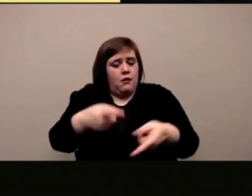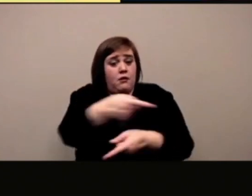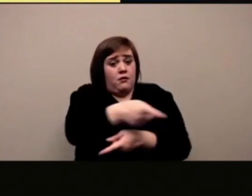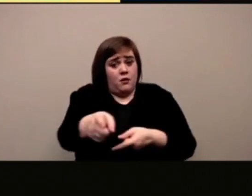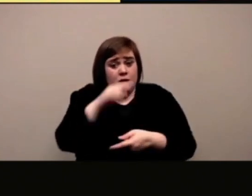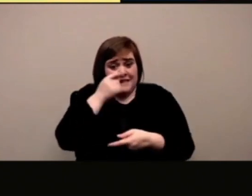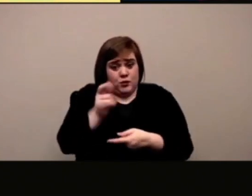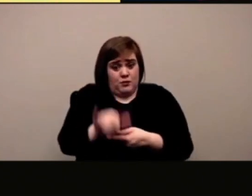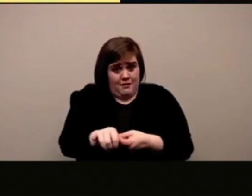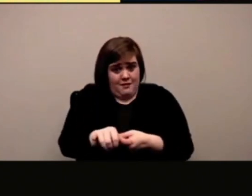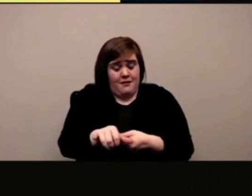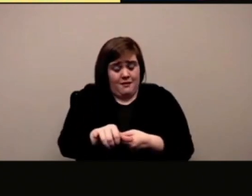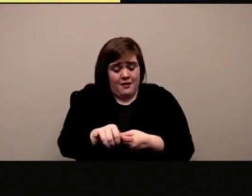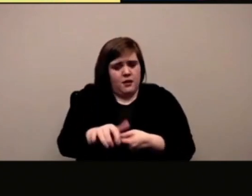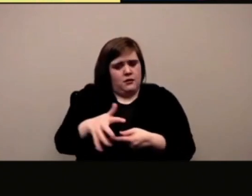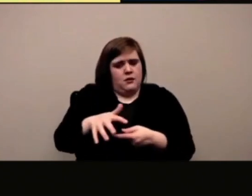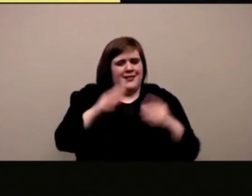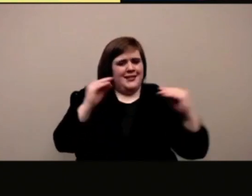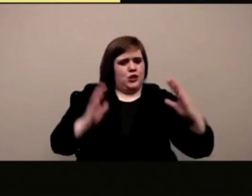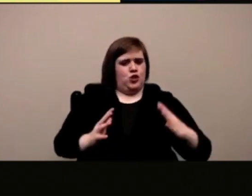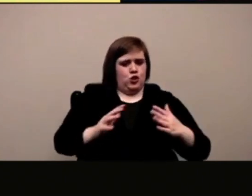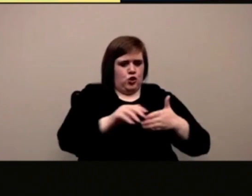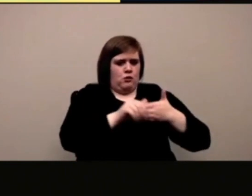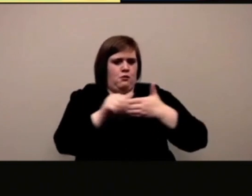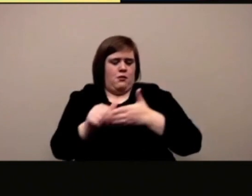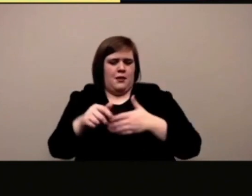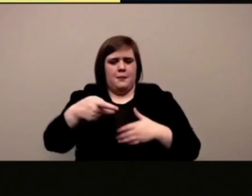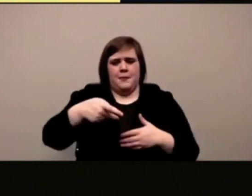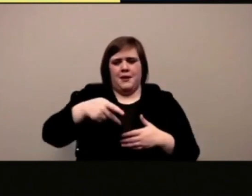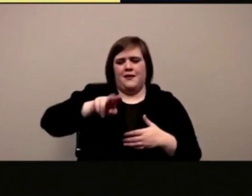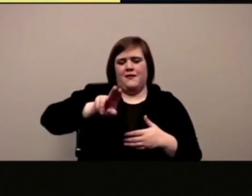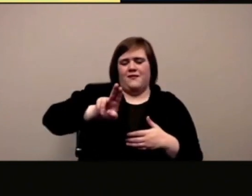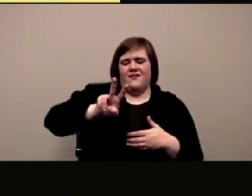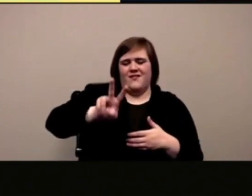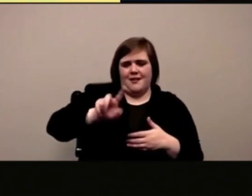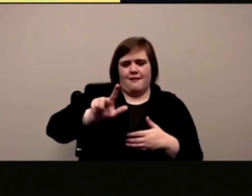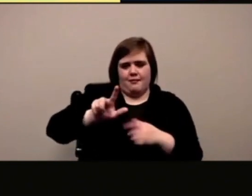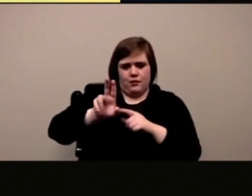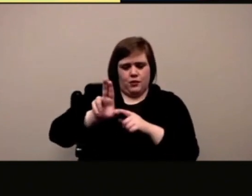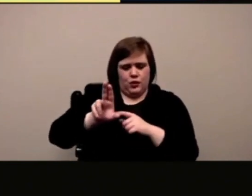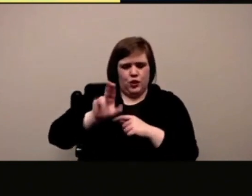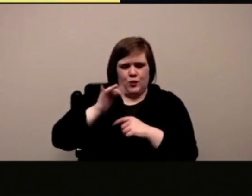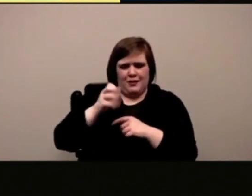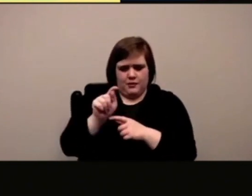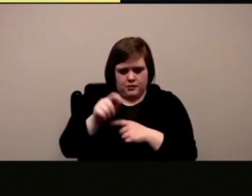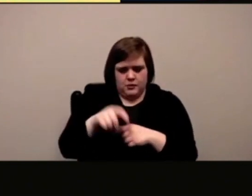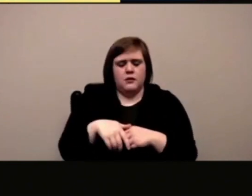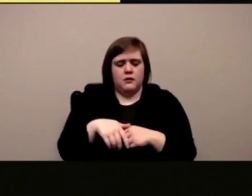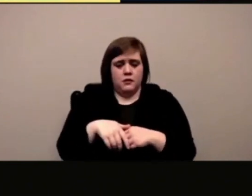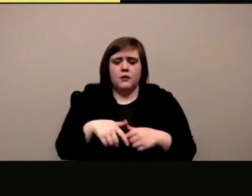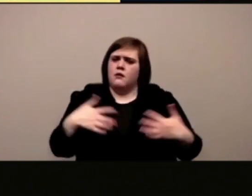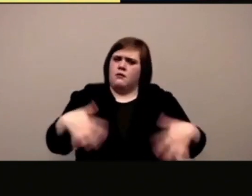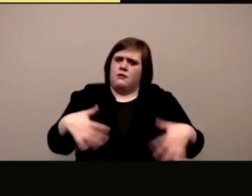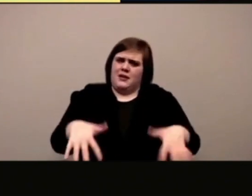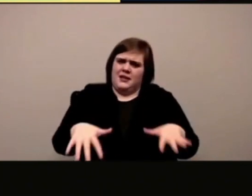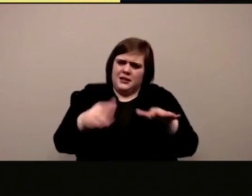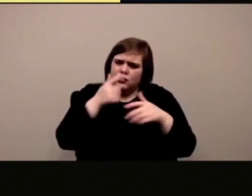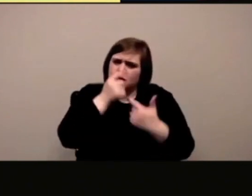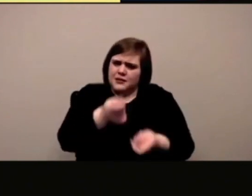a teacher guided piece of our PBL unit, it's interesting to see how many, and again, some of the ways they've